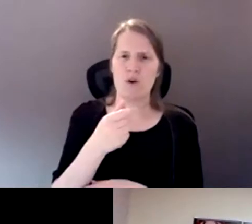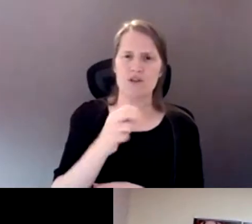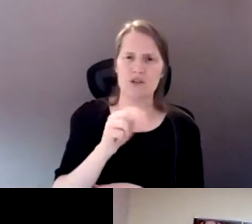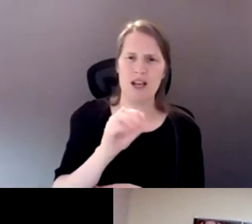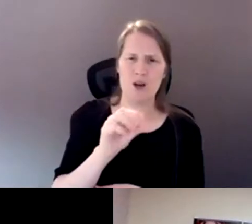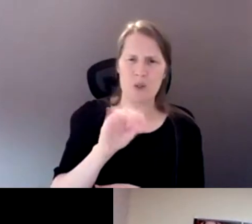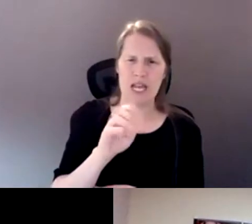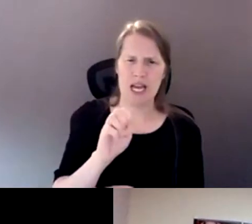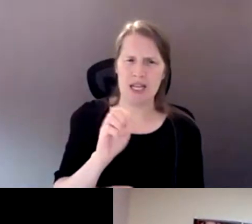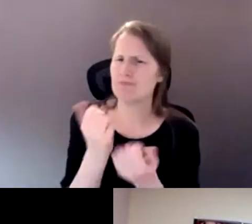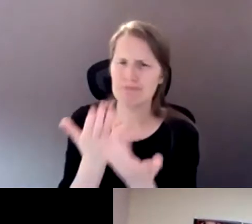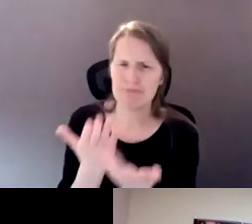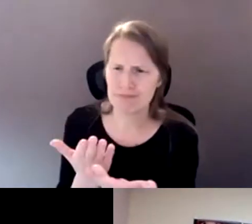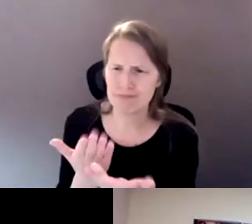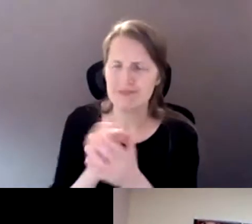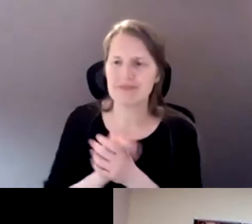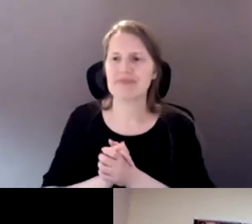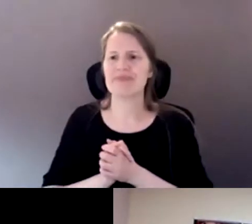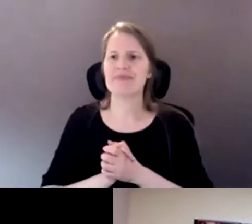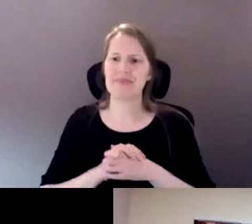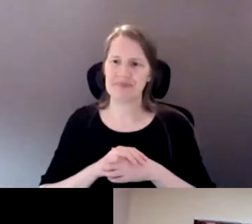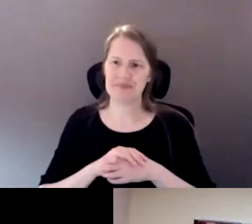Yeah, I mean, I think